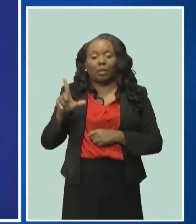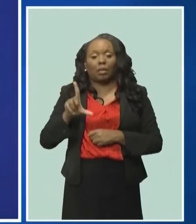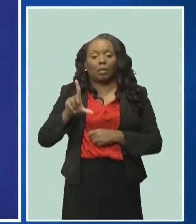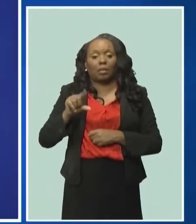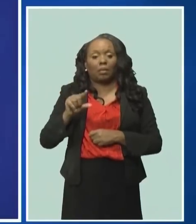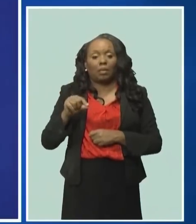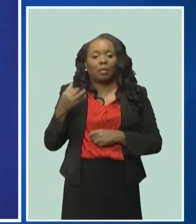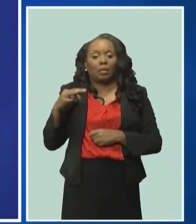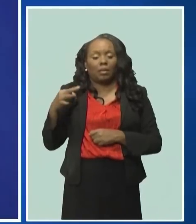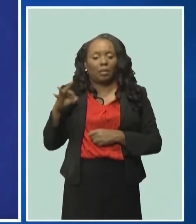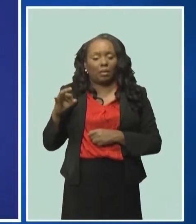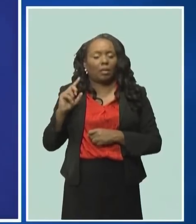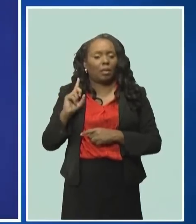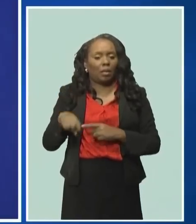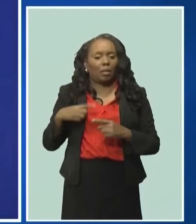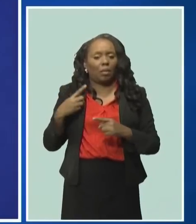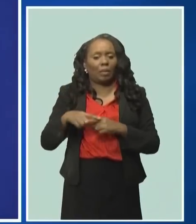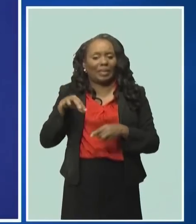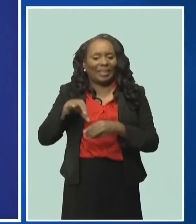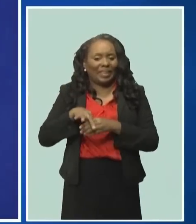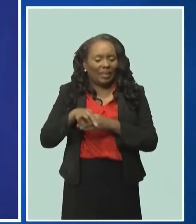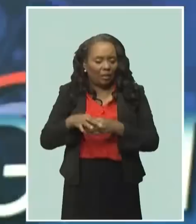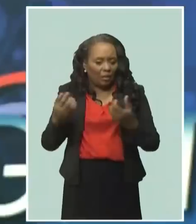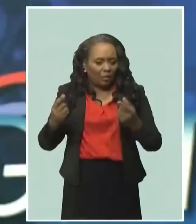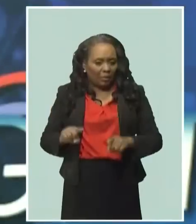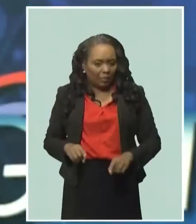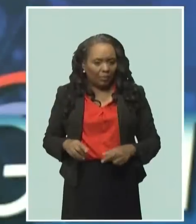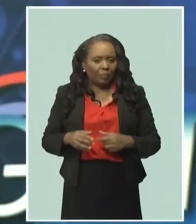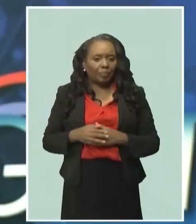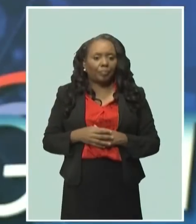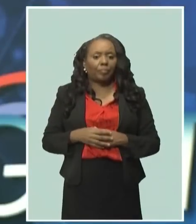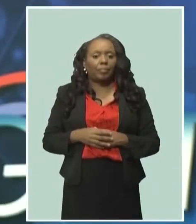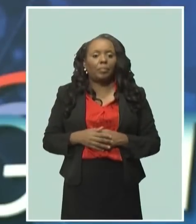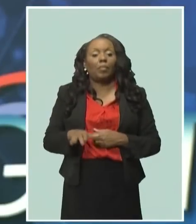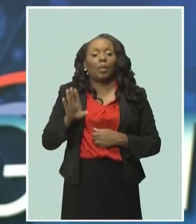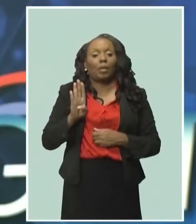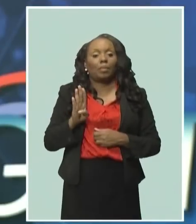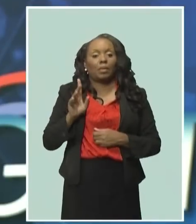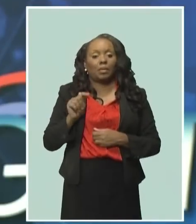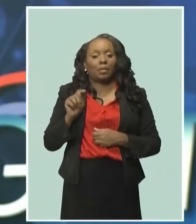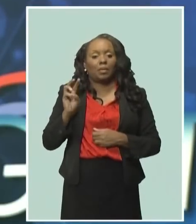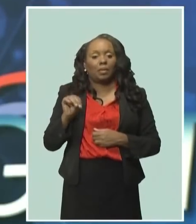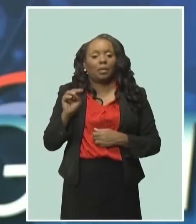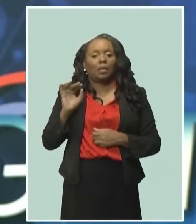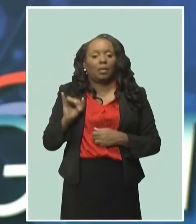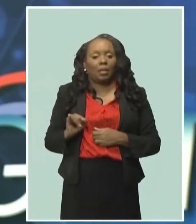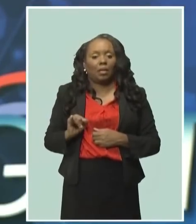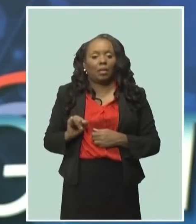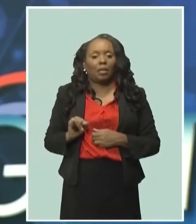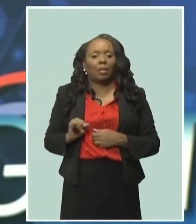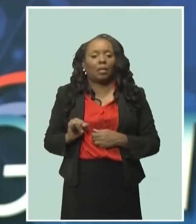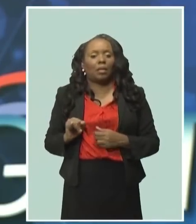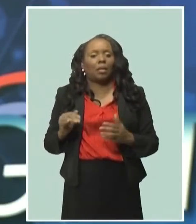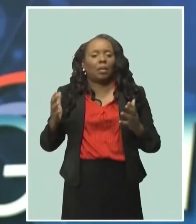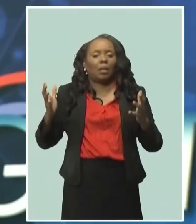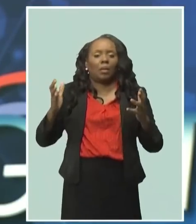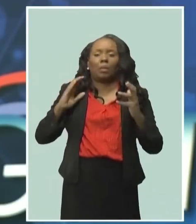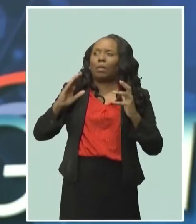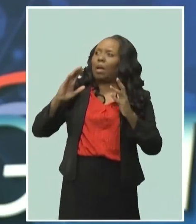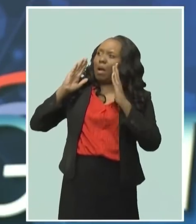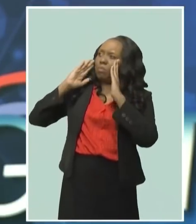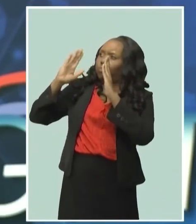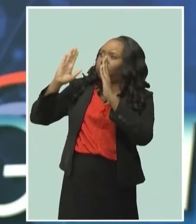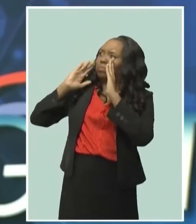2019 surrounding their elections. The Barbados Tourism Marketing Incorporated has its eyes set